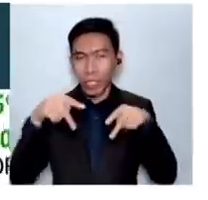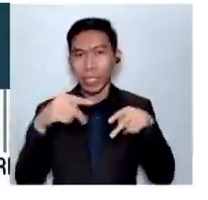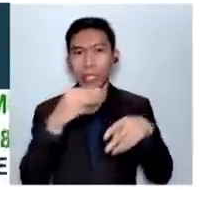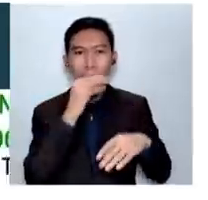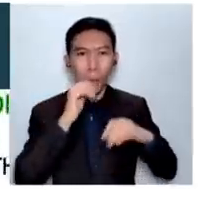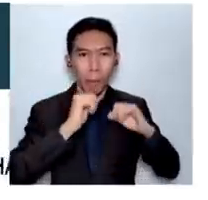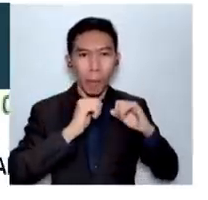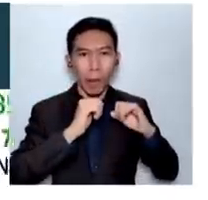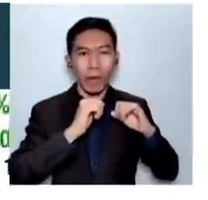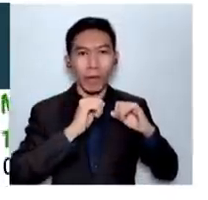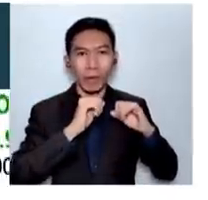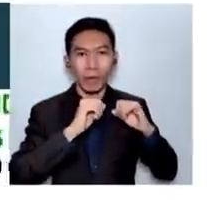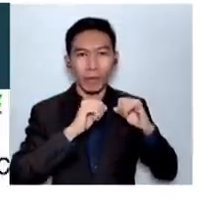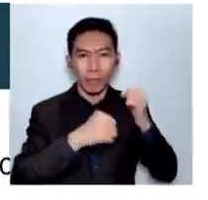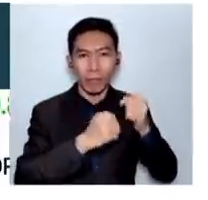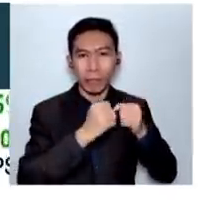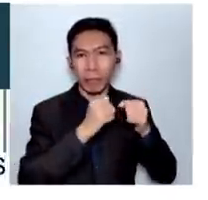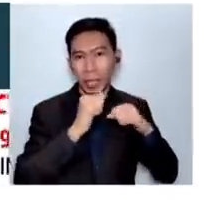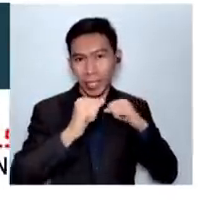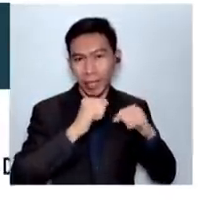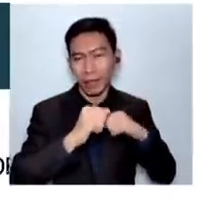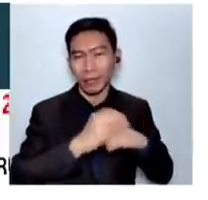to us. What was that process?